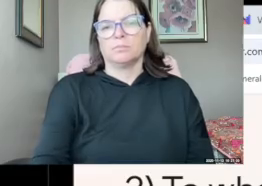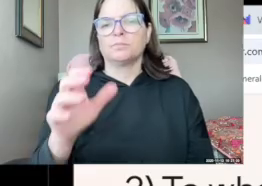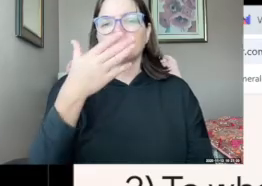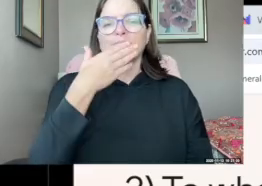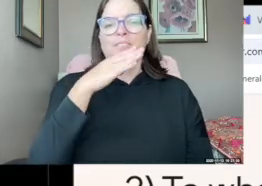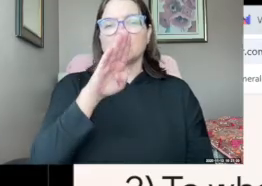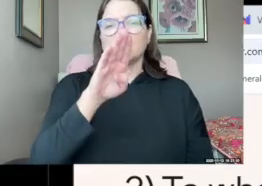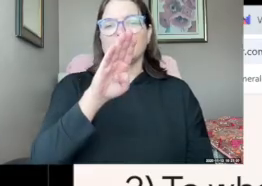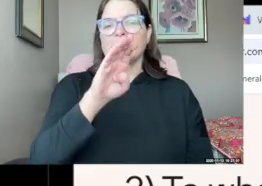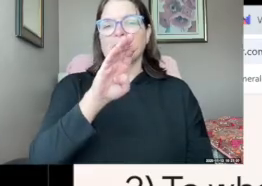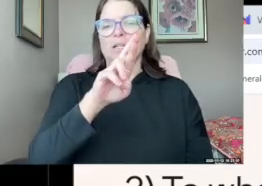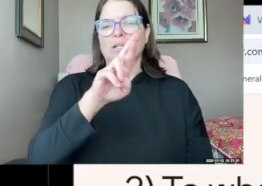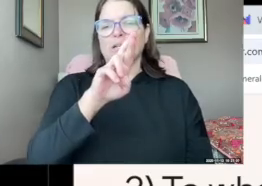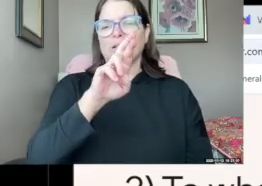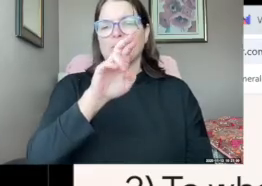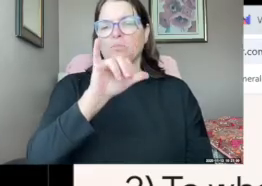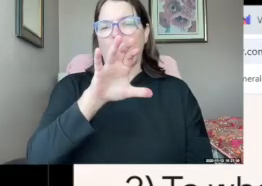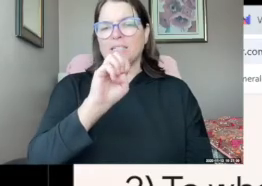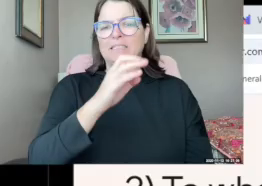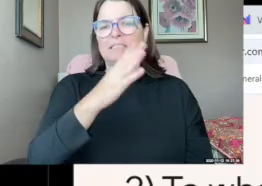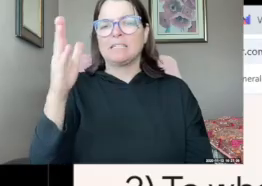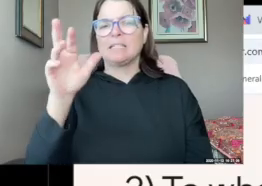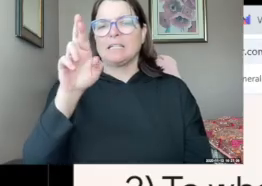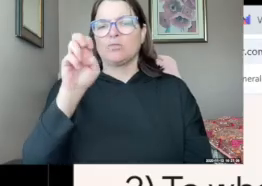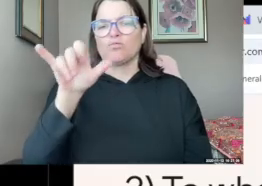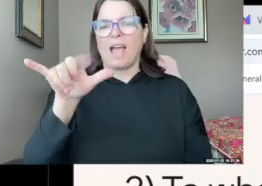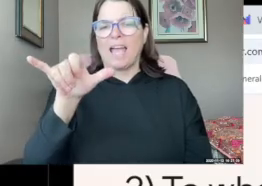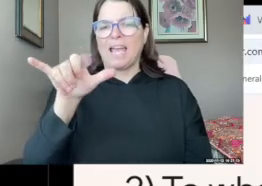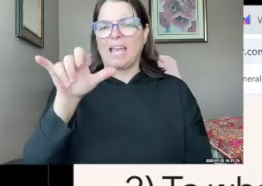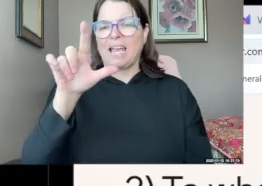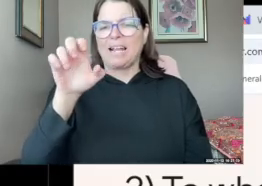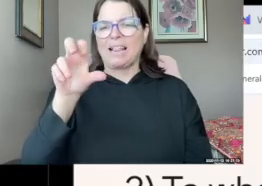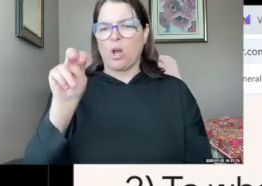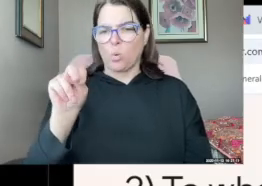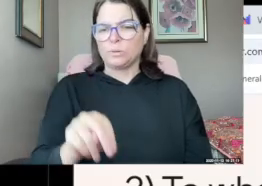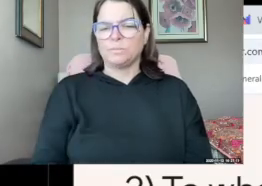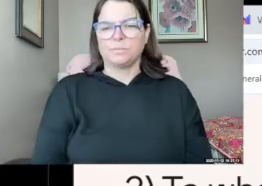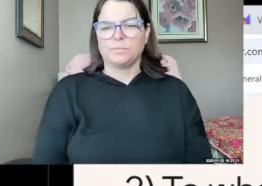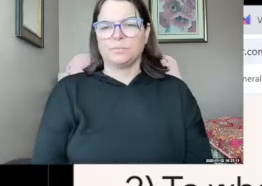Thank you, Bryce. Appreciate that. Next in the queue is Ray Leone.